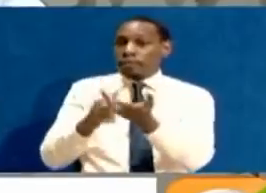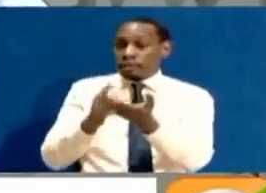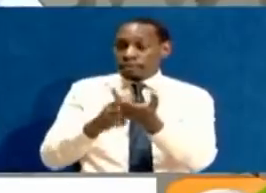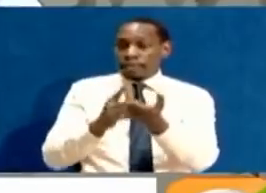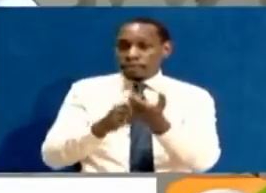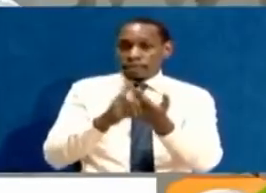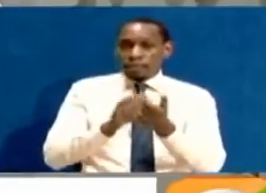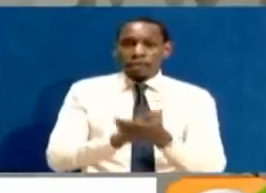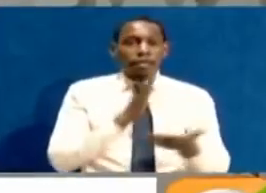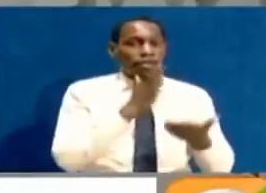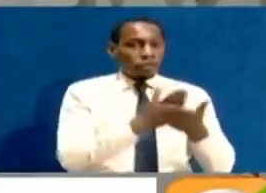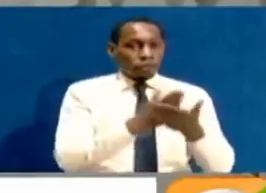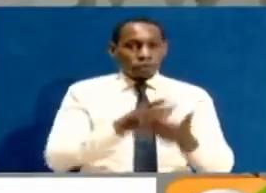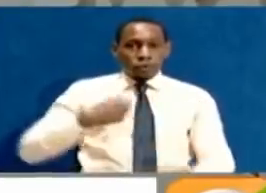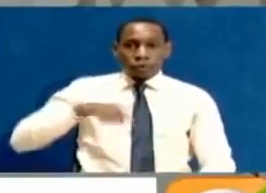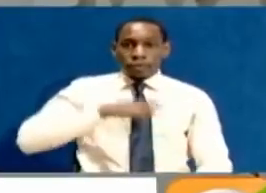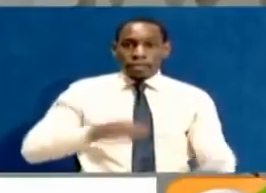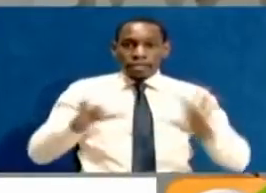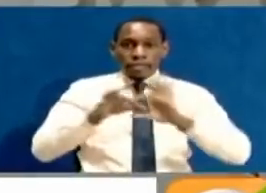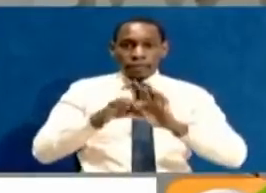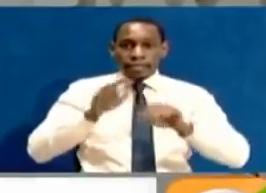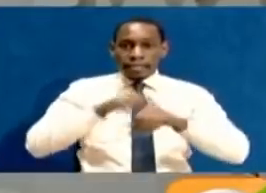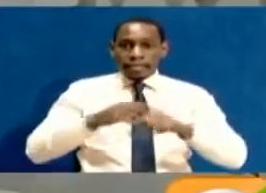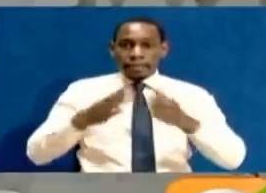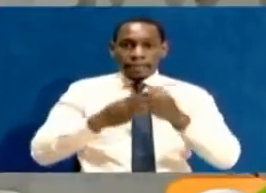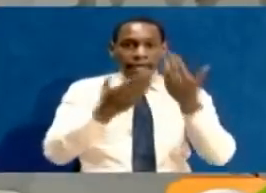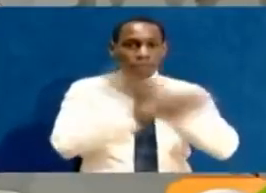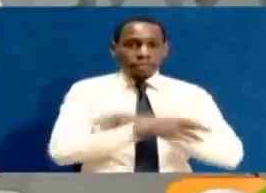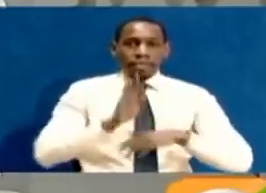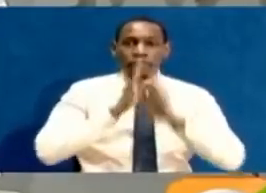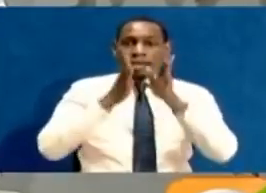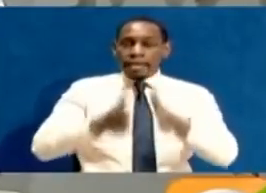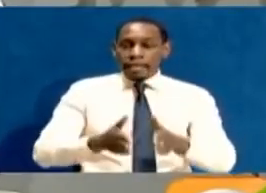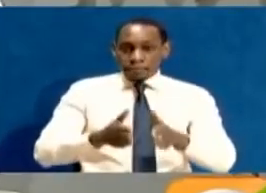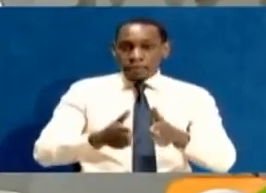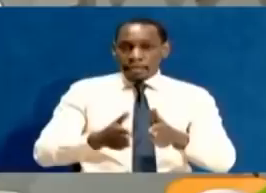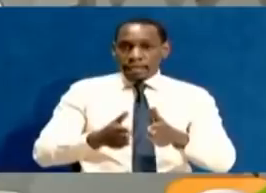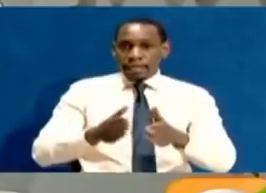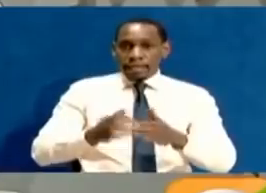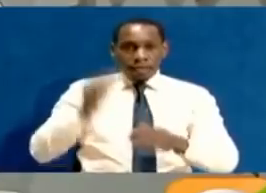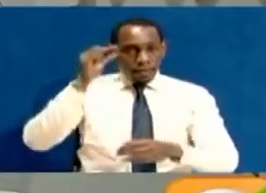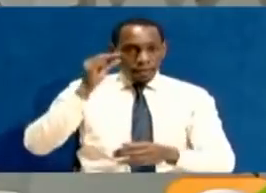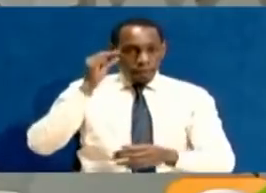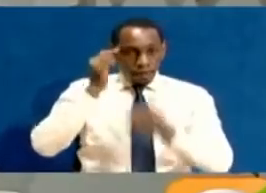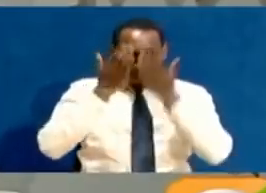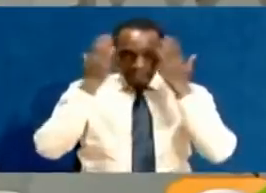kuhesabiwa. Na bila shaka tutakuwa tunaungana naye hapo saa 3 usiku, mwanahabari wetu Wahiga Mwaura kutuafahamisha zaidi.